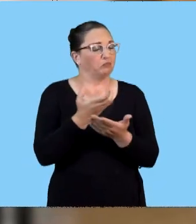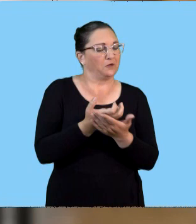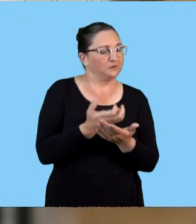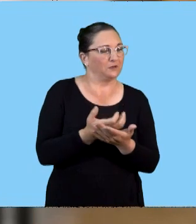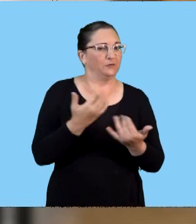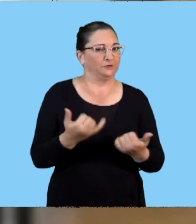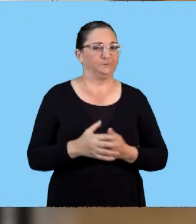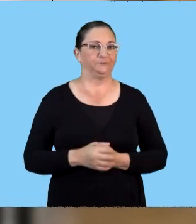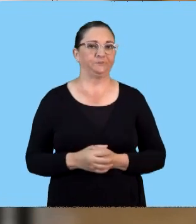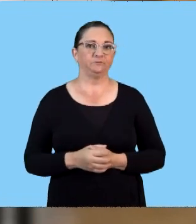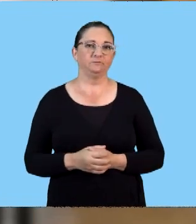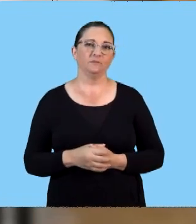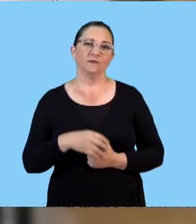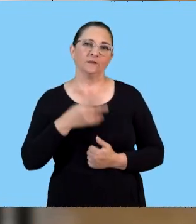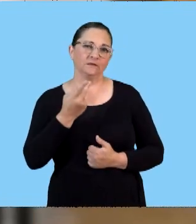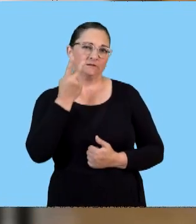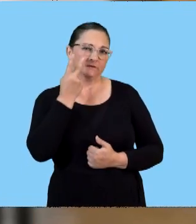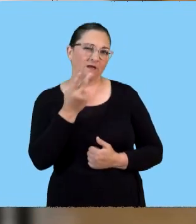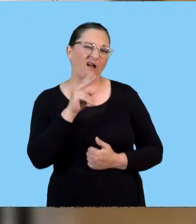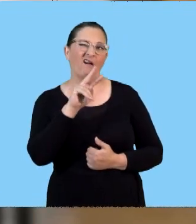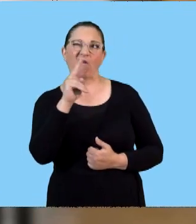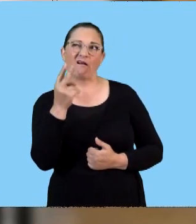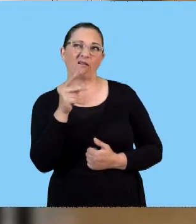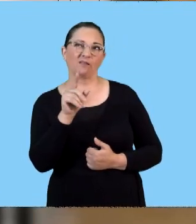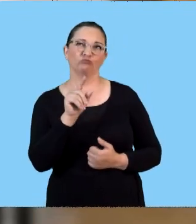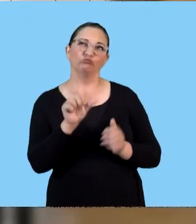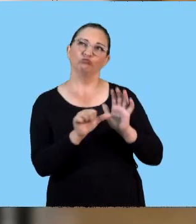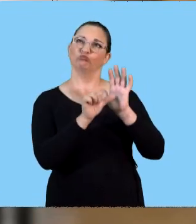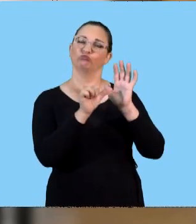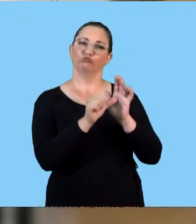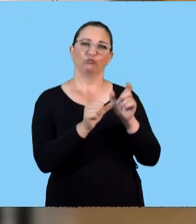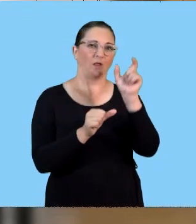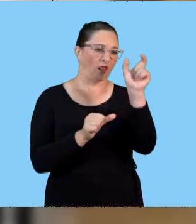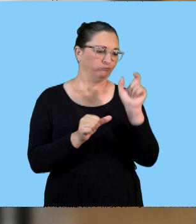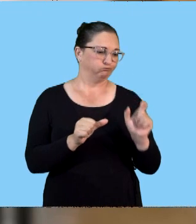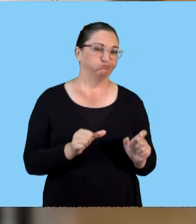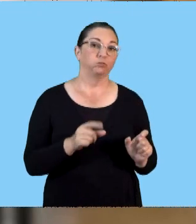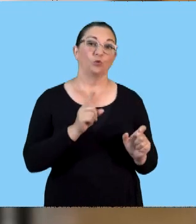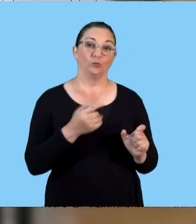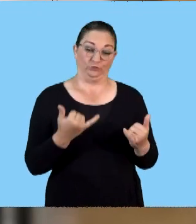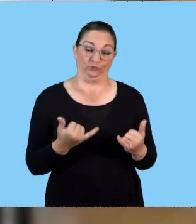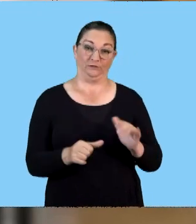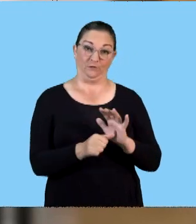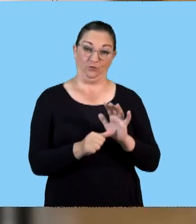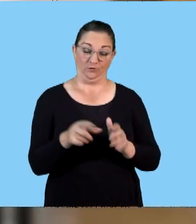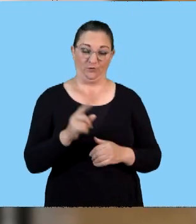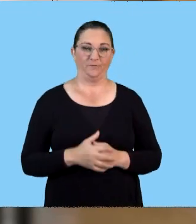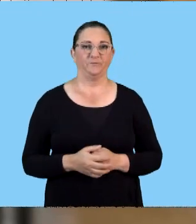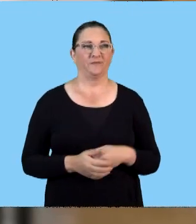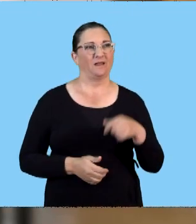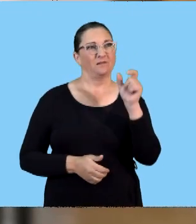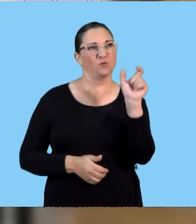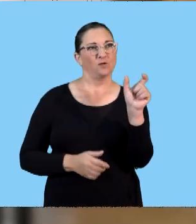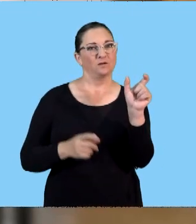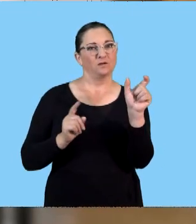some examples. Now let's quickly look at other important terminology, language that is important for our lesson today.